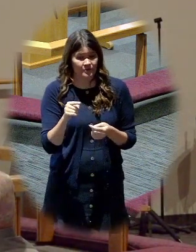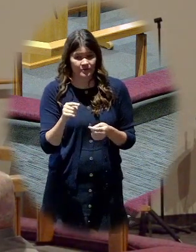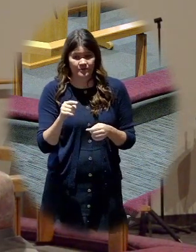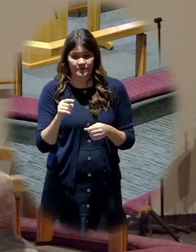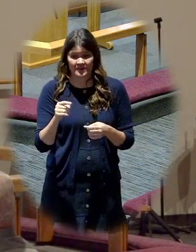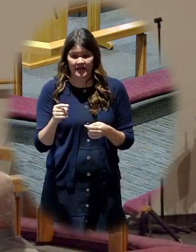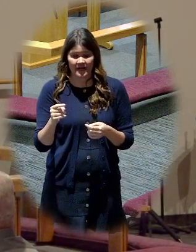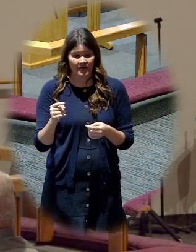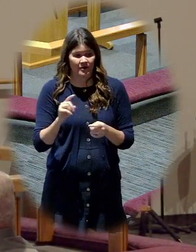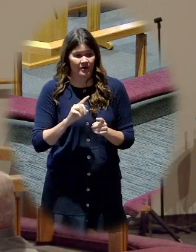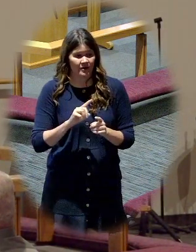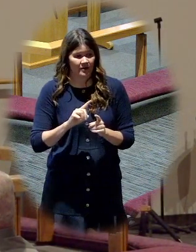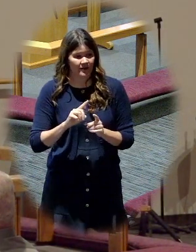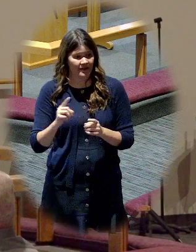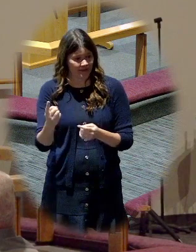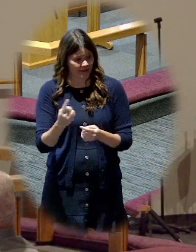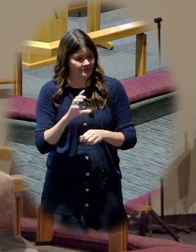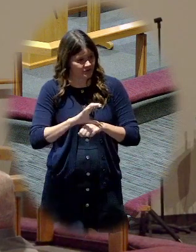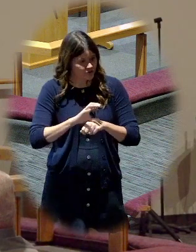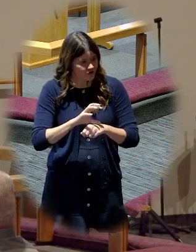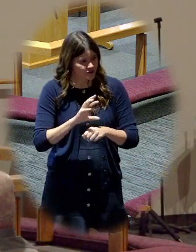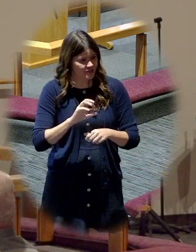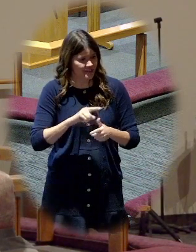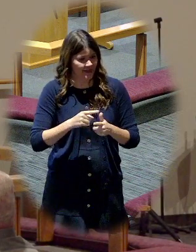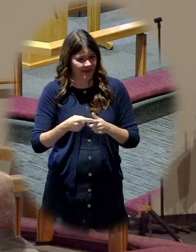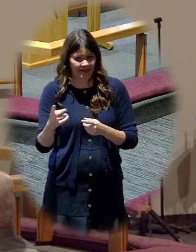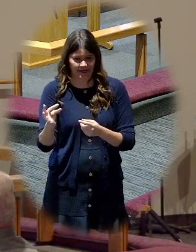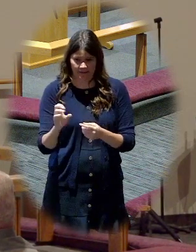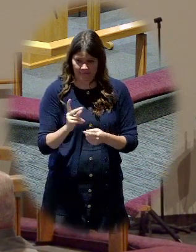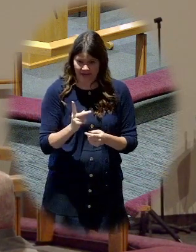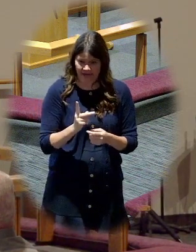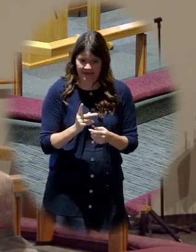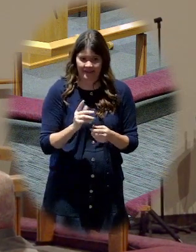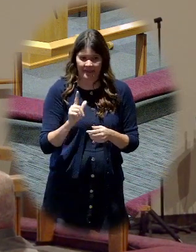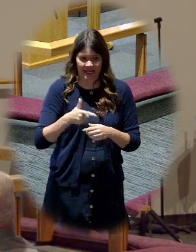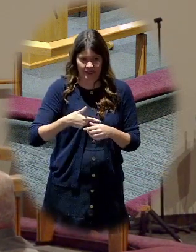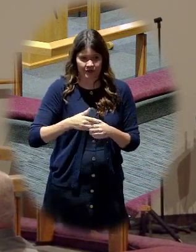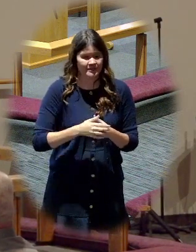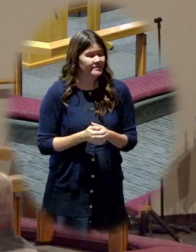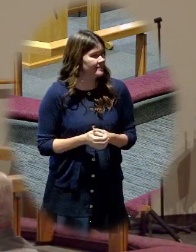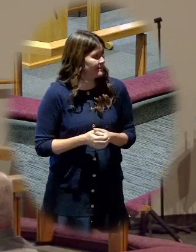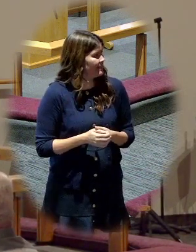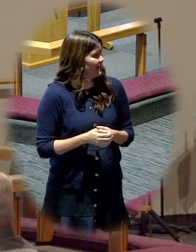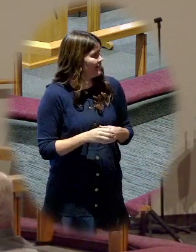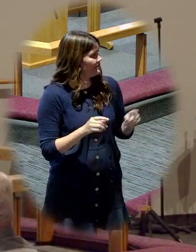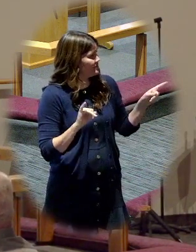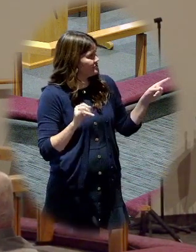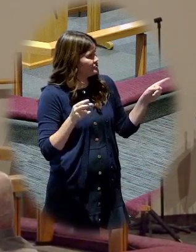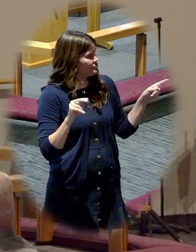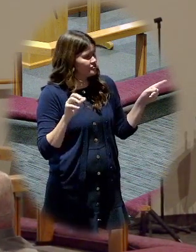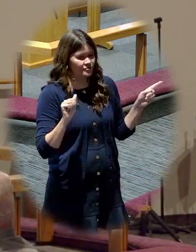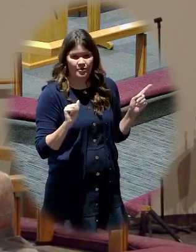leave and come back, there will be plenty to eat. Jonah, come on up. Jonah's